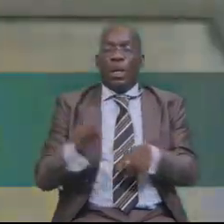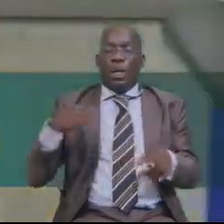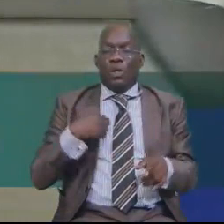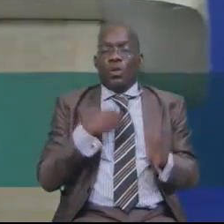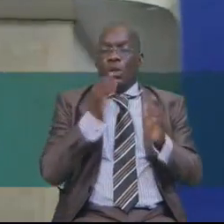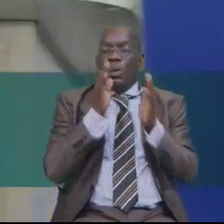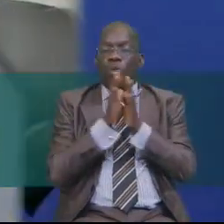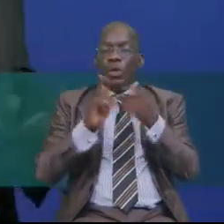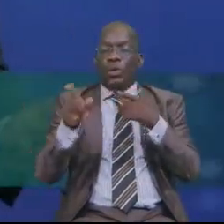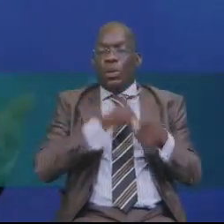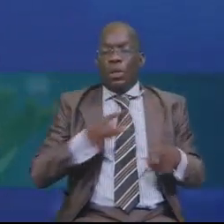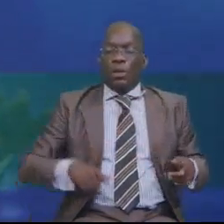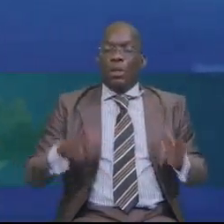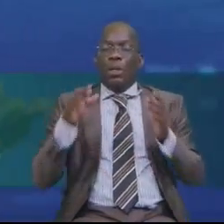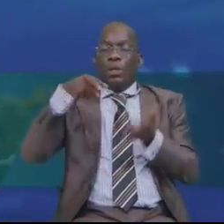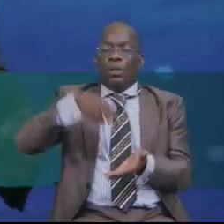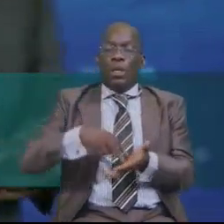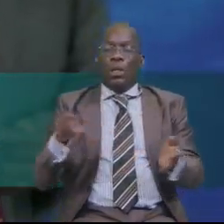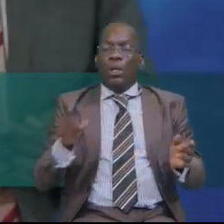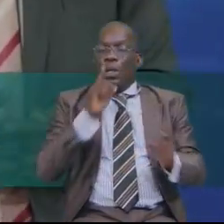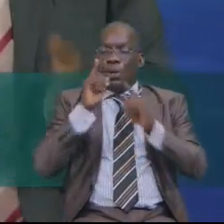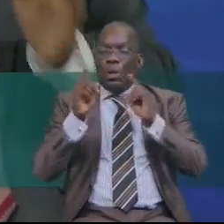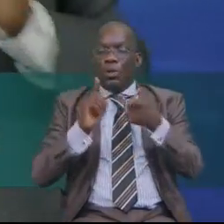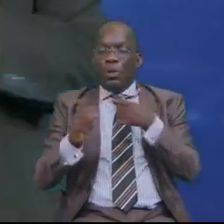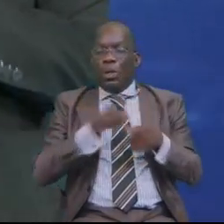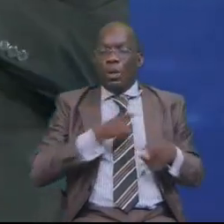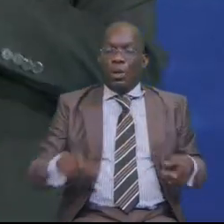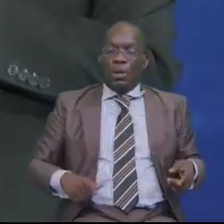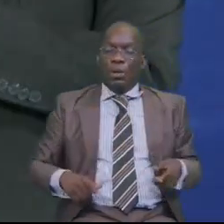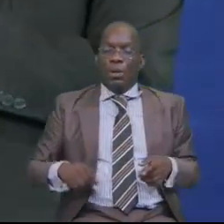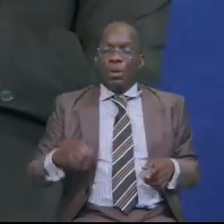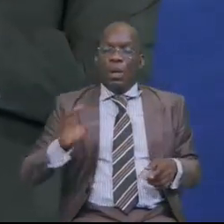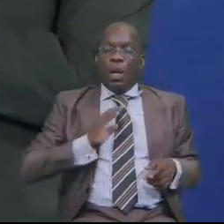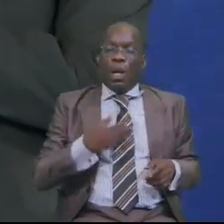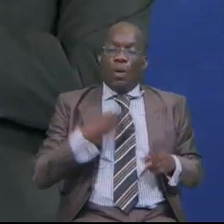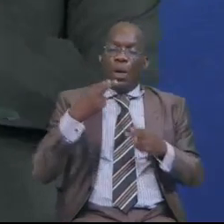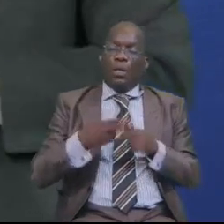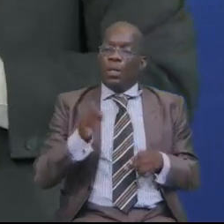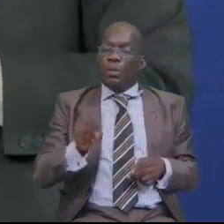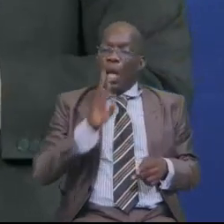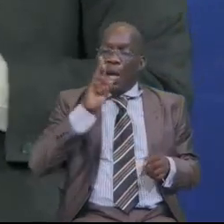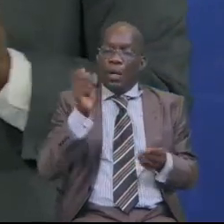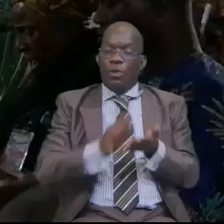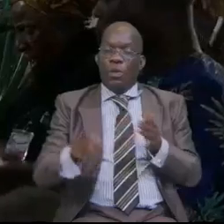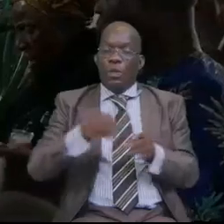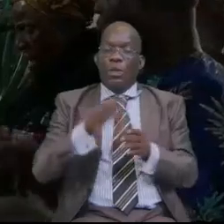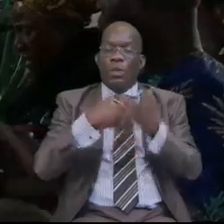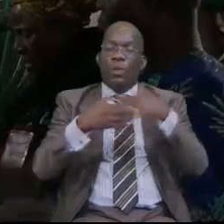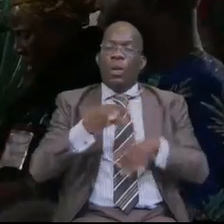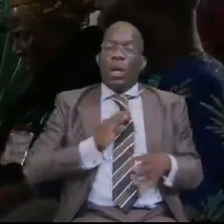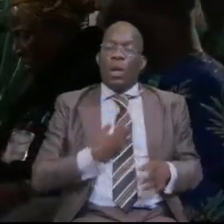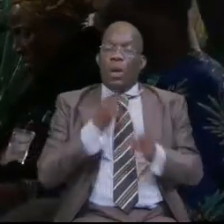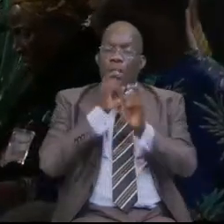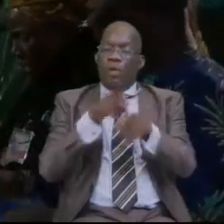prayer. Let's rise up and talk to the Lord in prayer. Our names are written in heaven. Our reward is